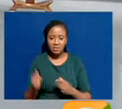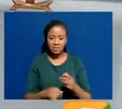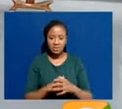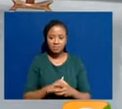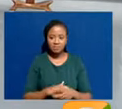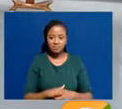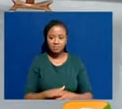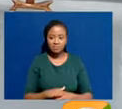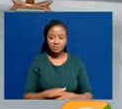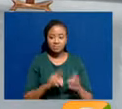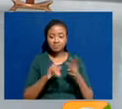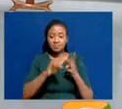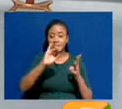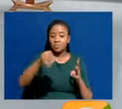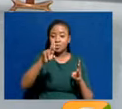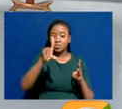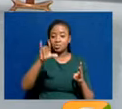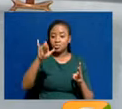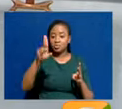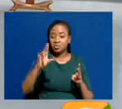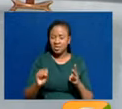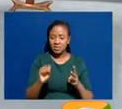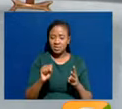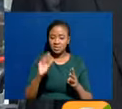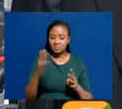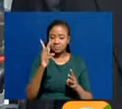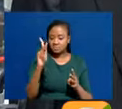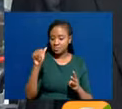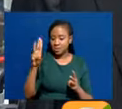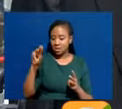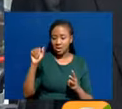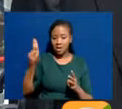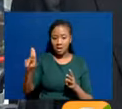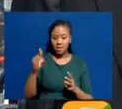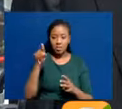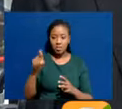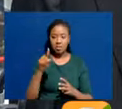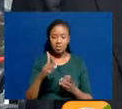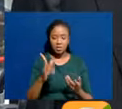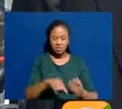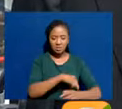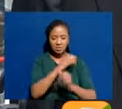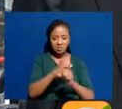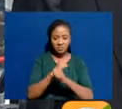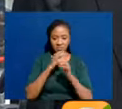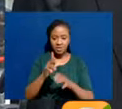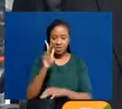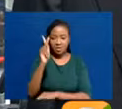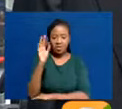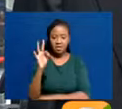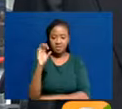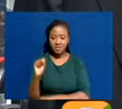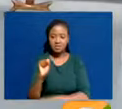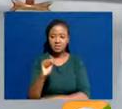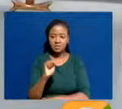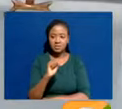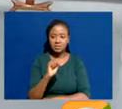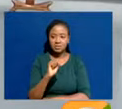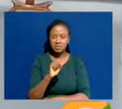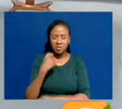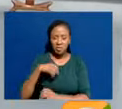we'll get so many. Julius Kamau is a chief... what is he? Chief Conservation at yes, KFS. KFS, correct. Yes, we're working together on the